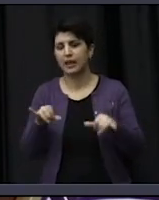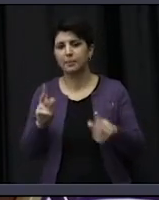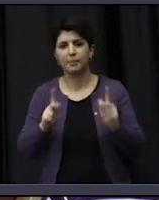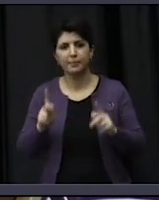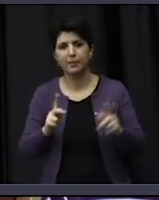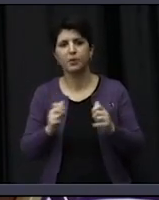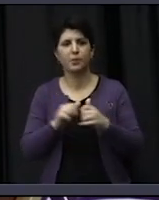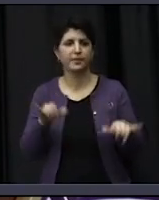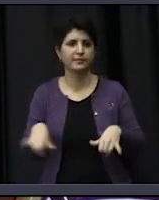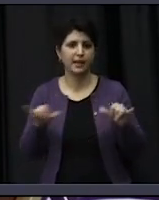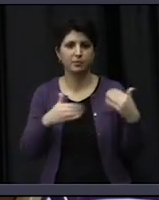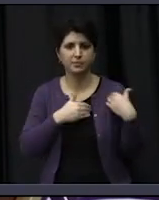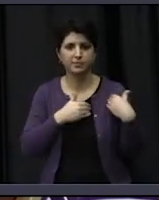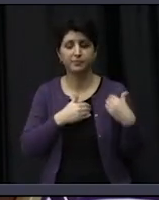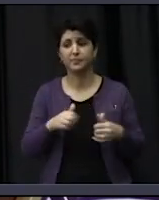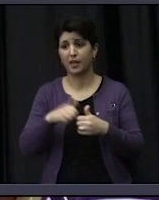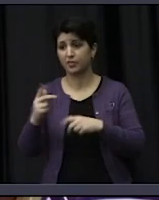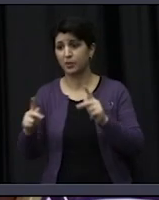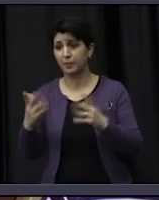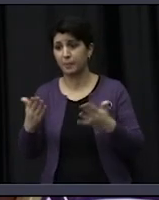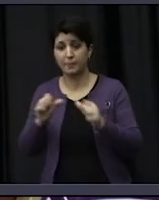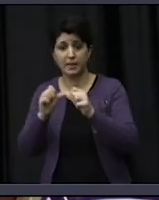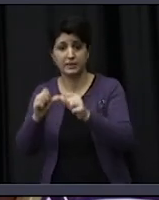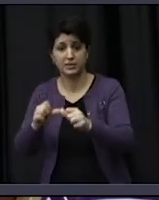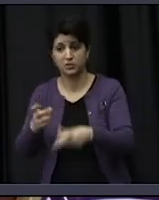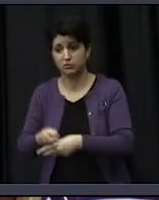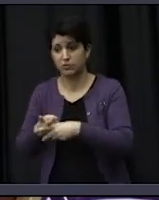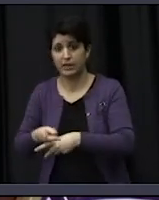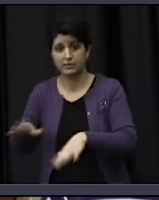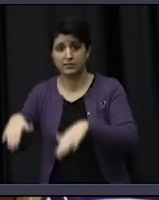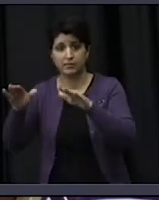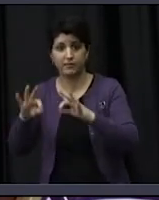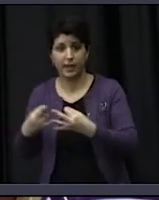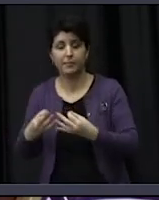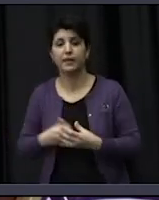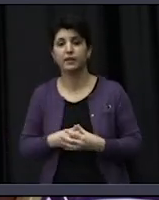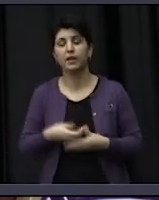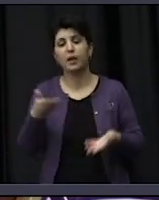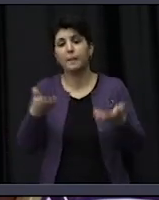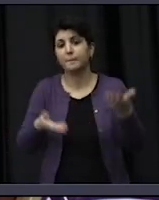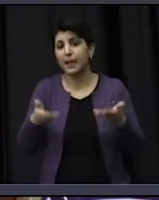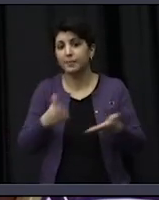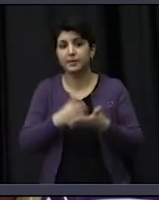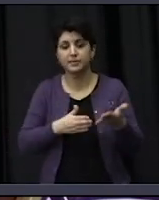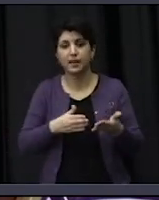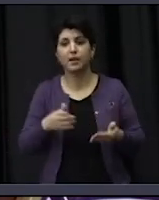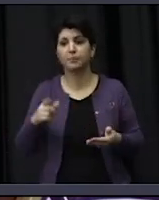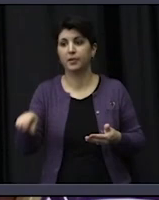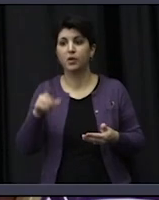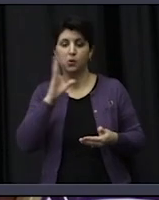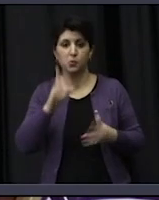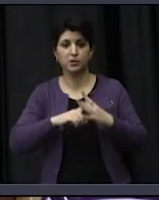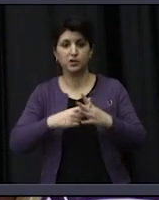Others might continue raising their families, and for some, they're able to start that new job that this graduation has